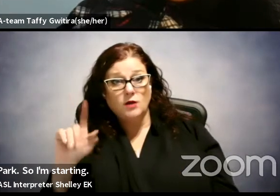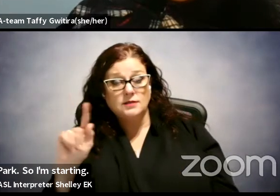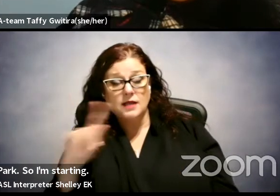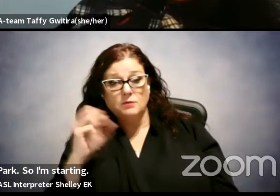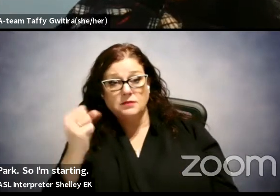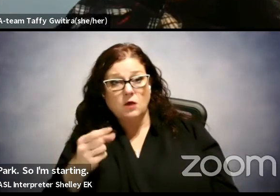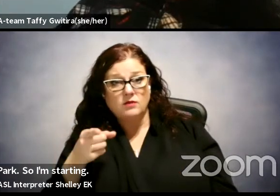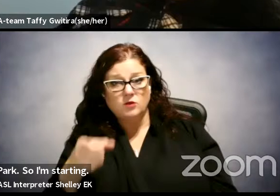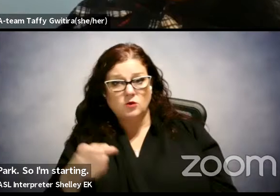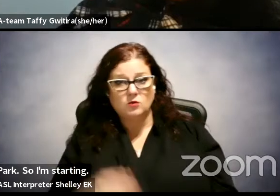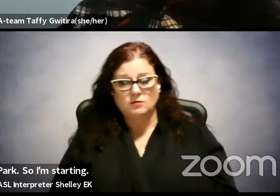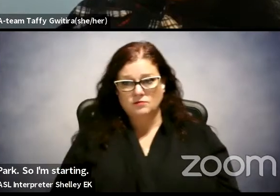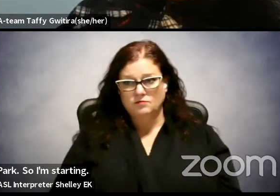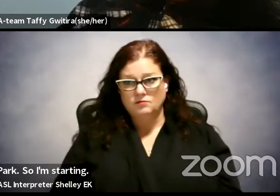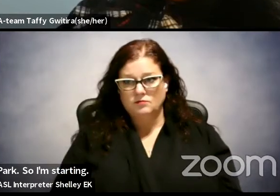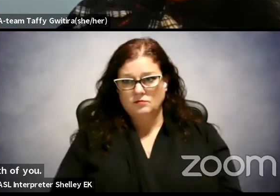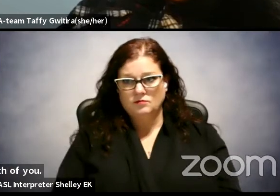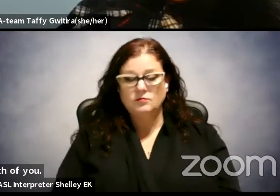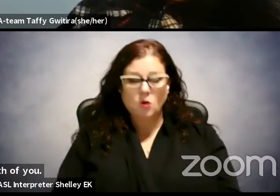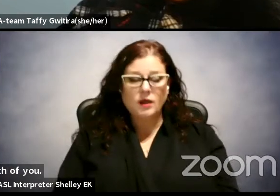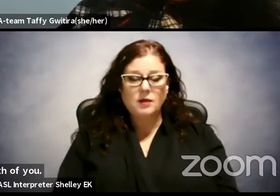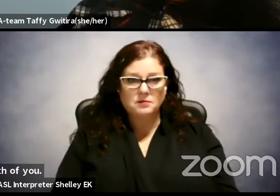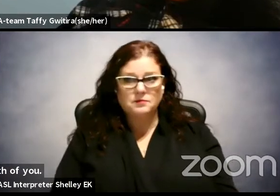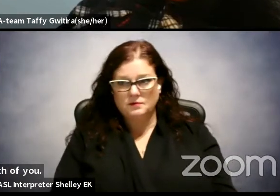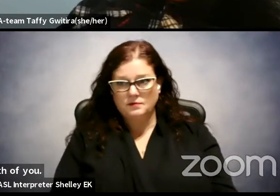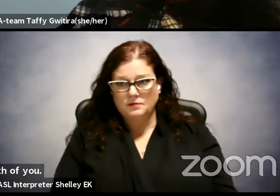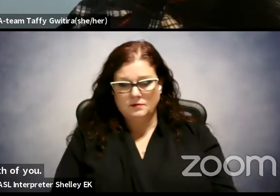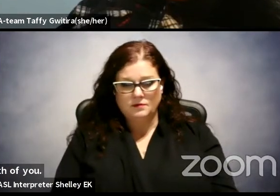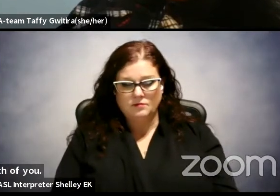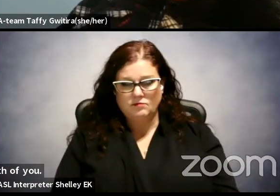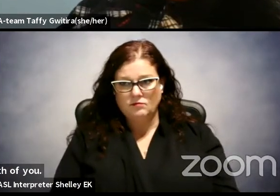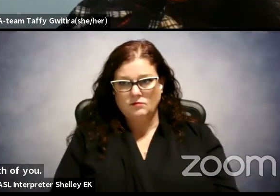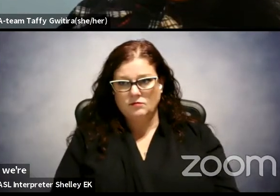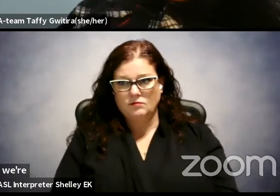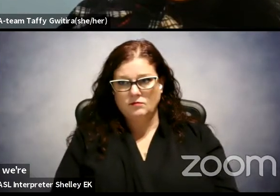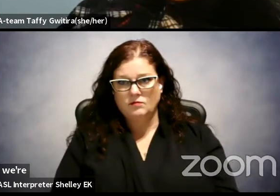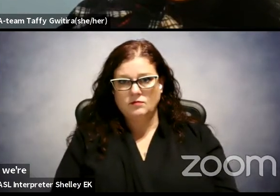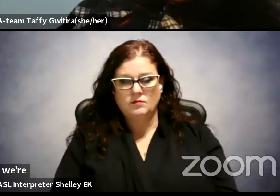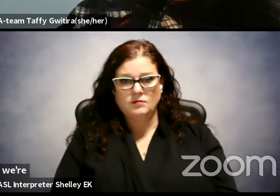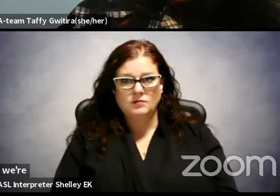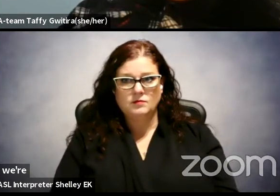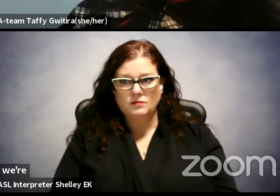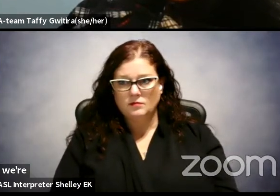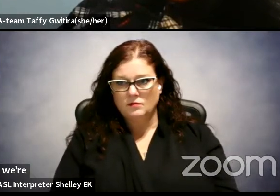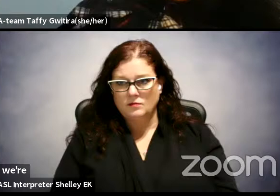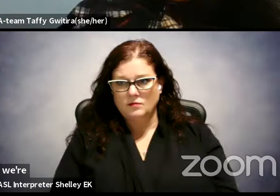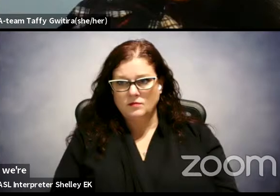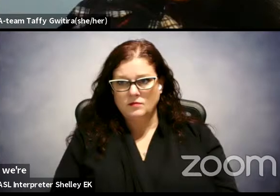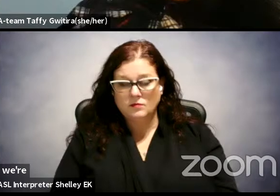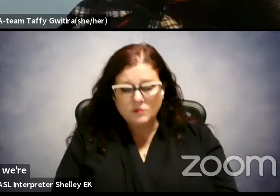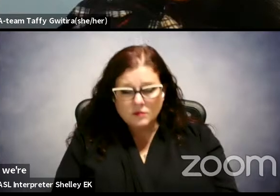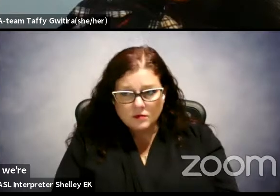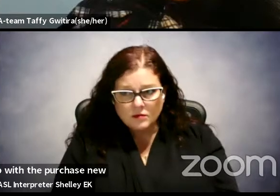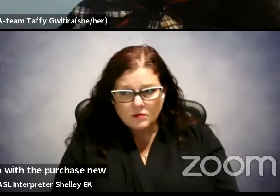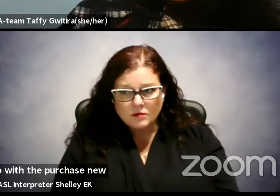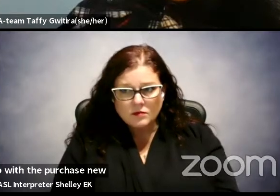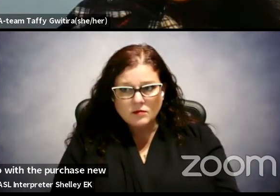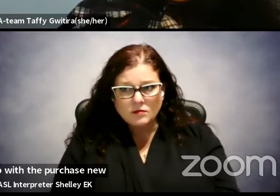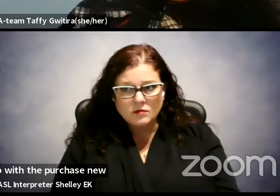you. Okay, so we're trying to start up with the churches mutual